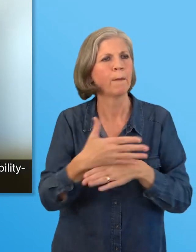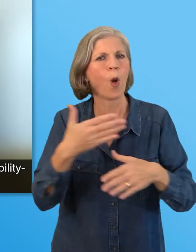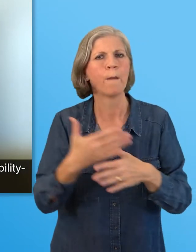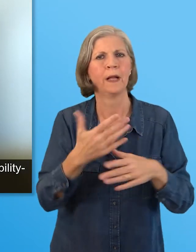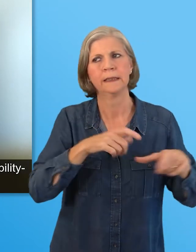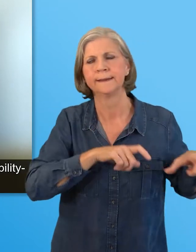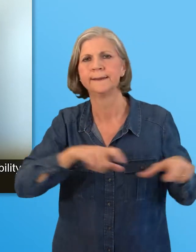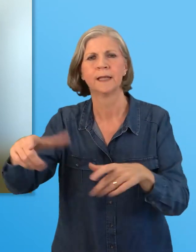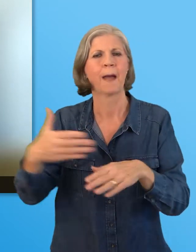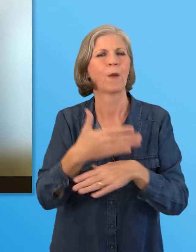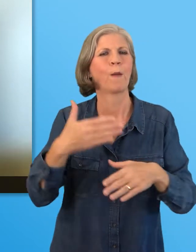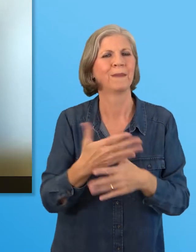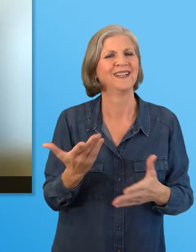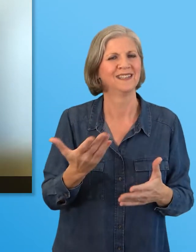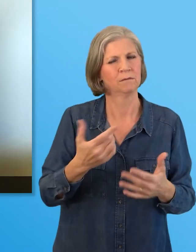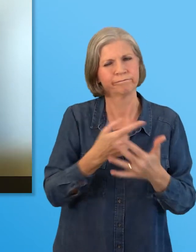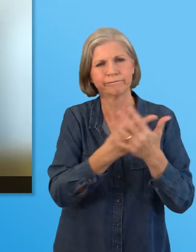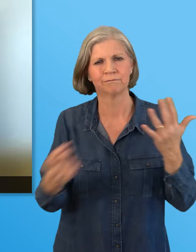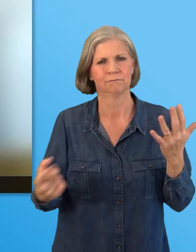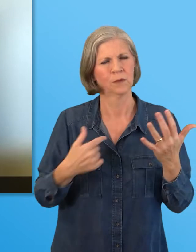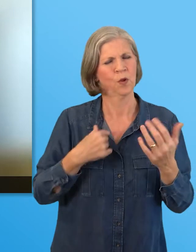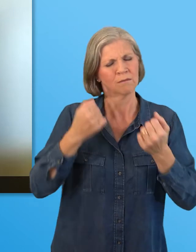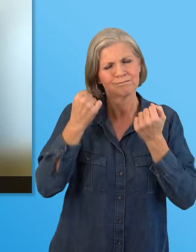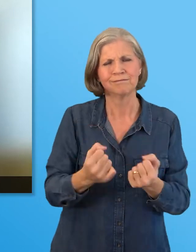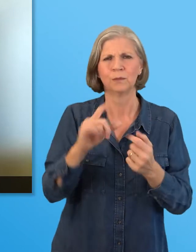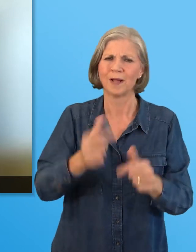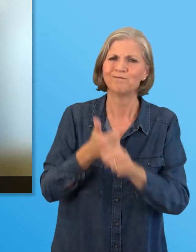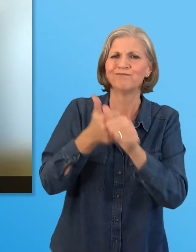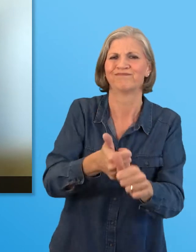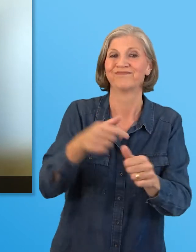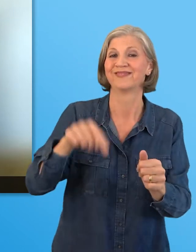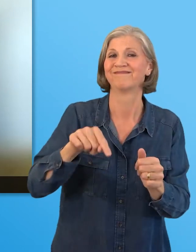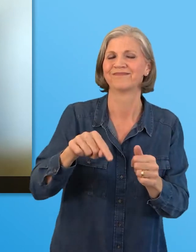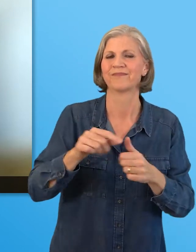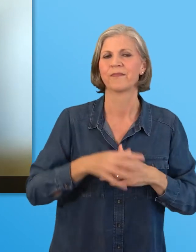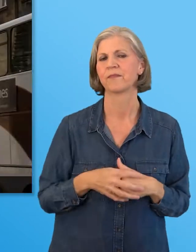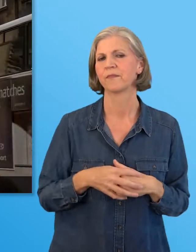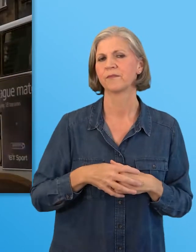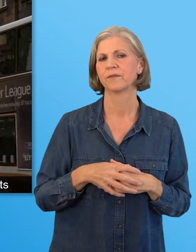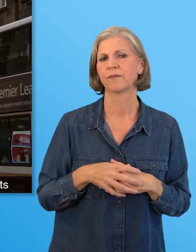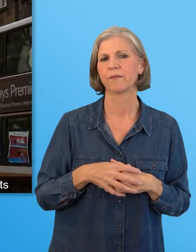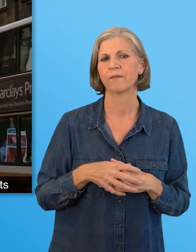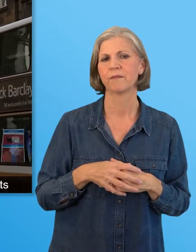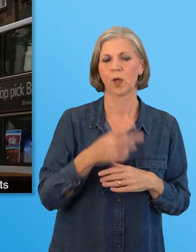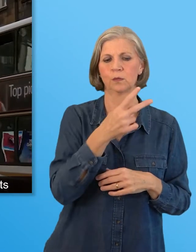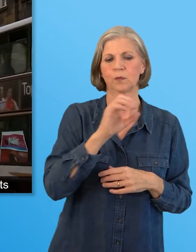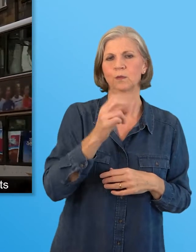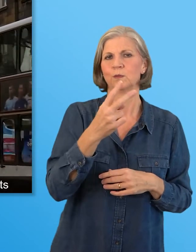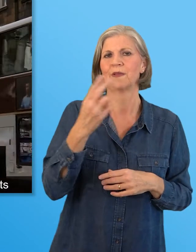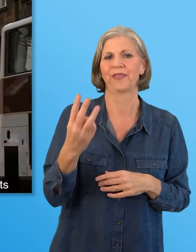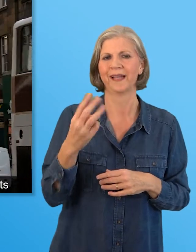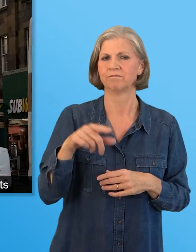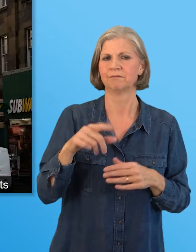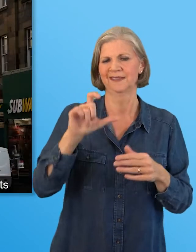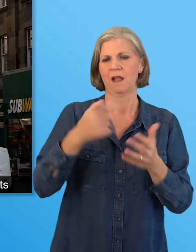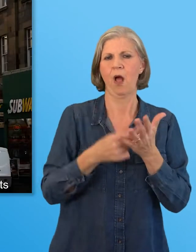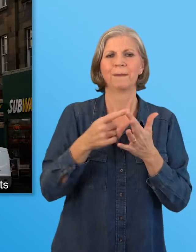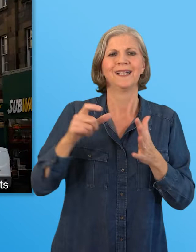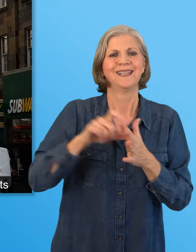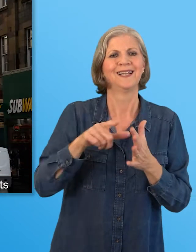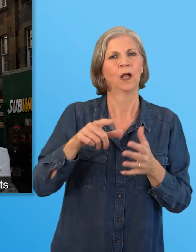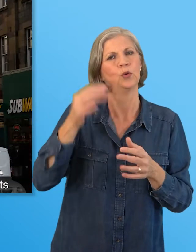in employment and so forth, I was a strong advocate of that. In 2023,